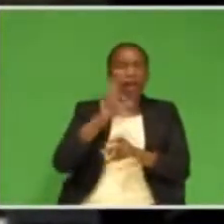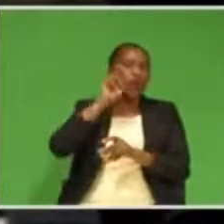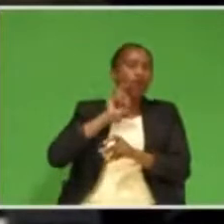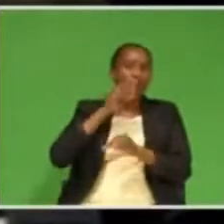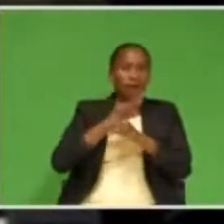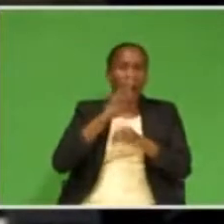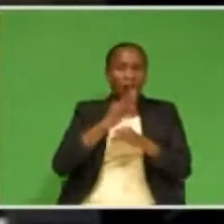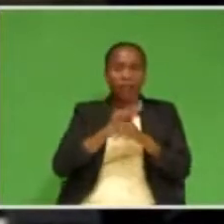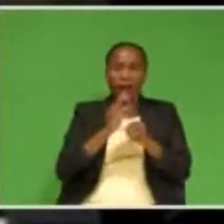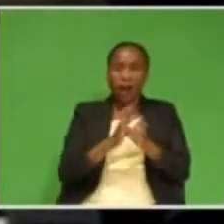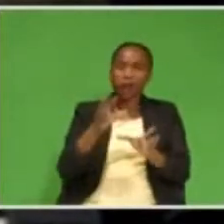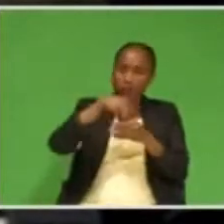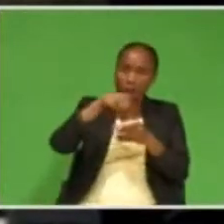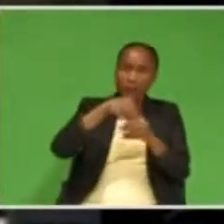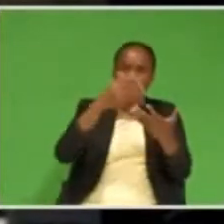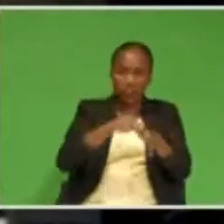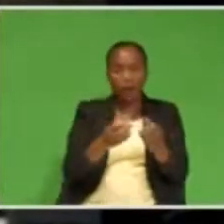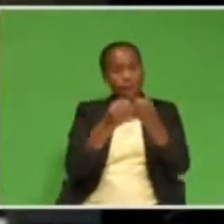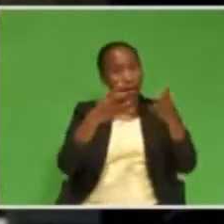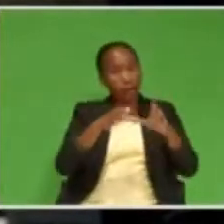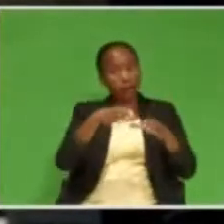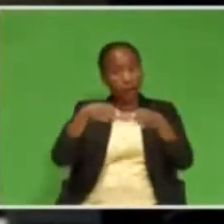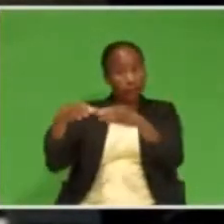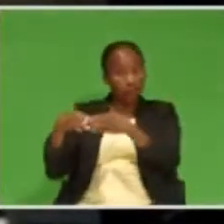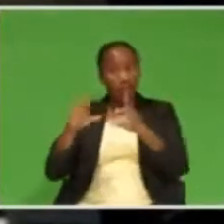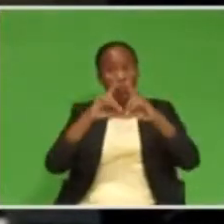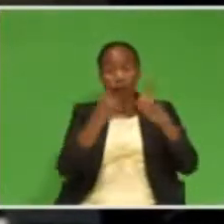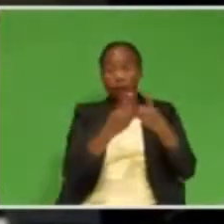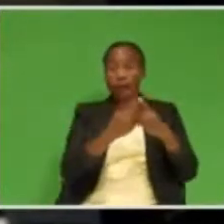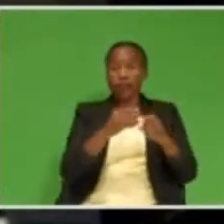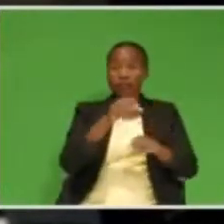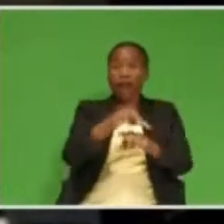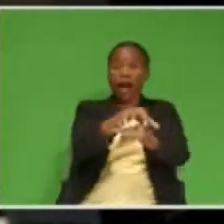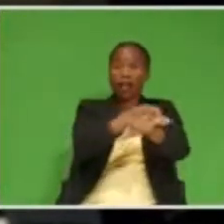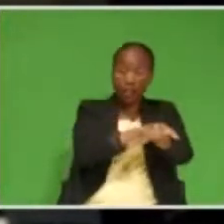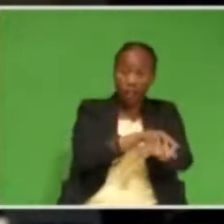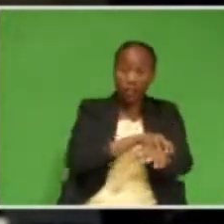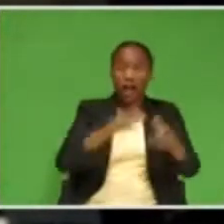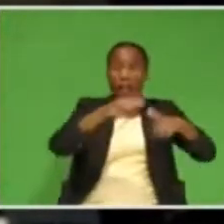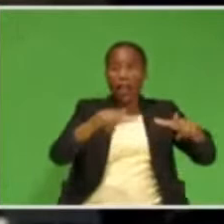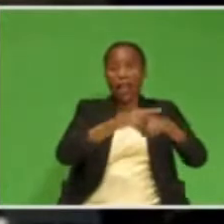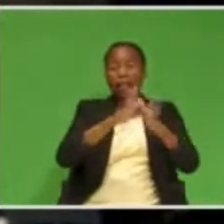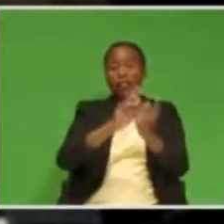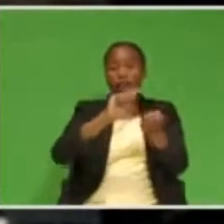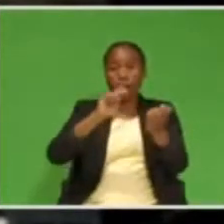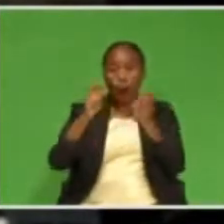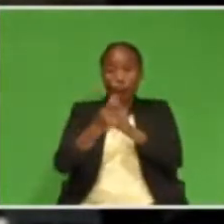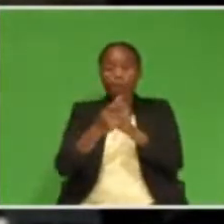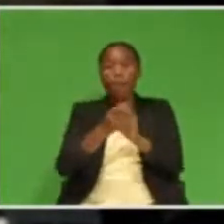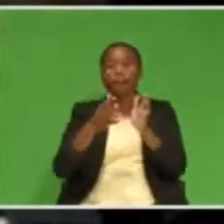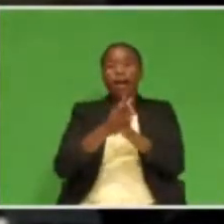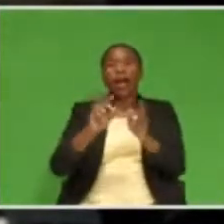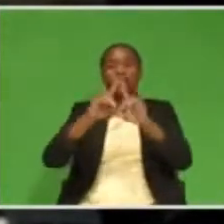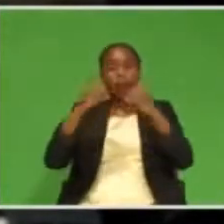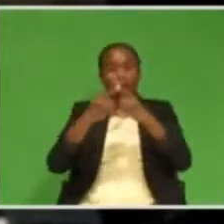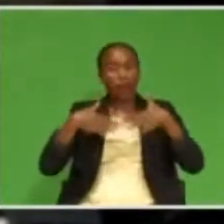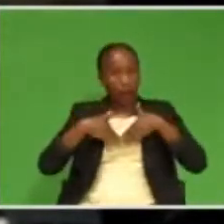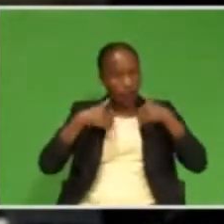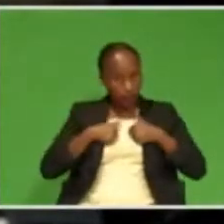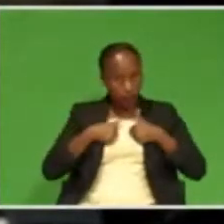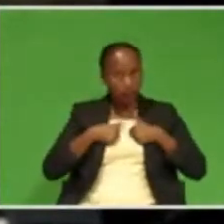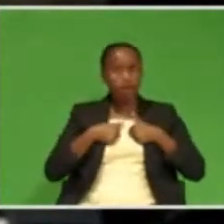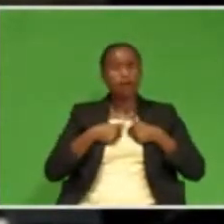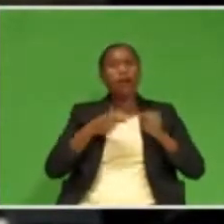country. The Department of Agriculture, Land Reform and Rural Development, and the Department of Health will address